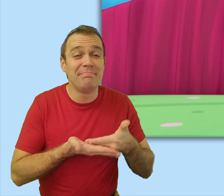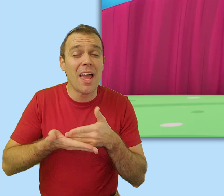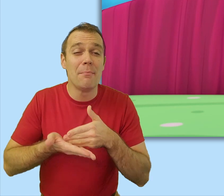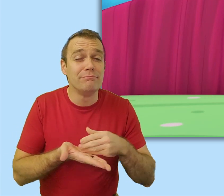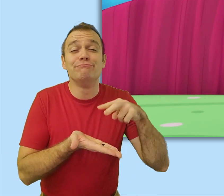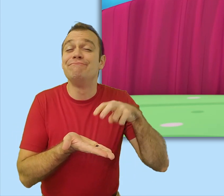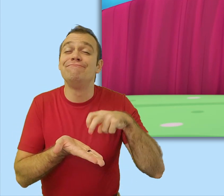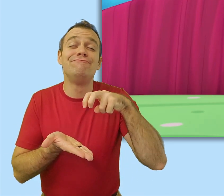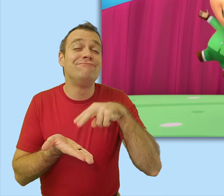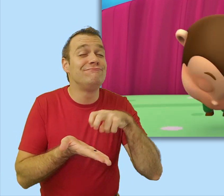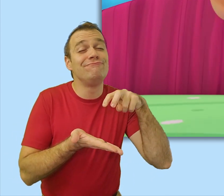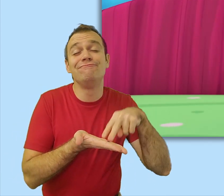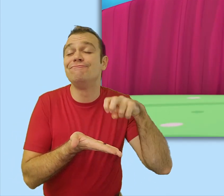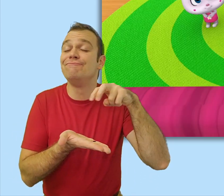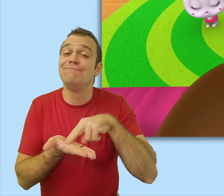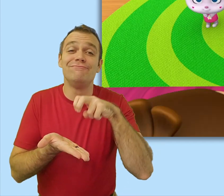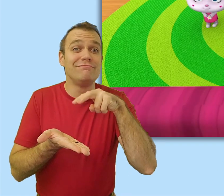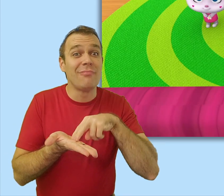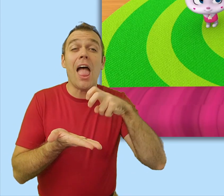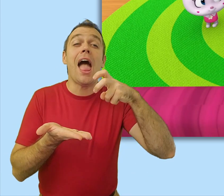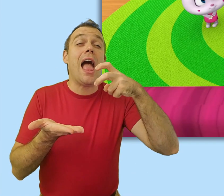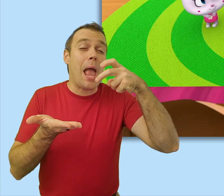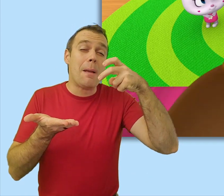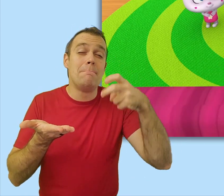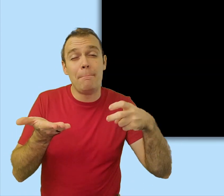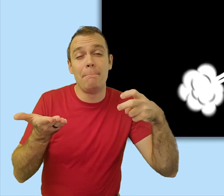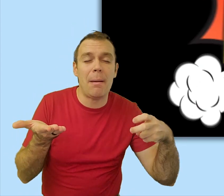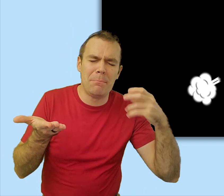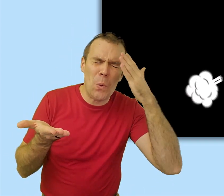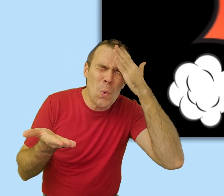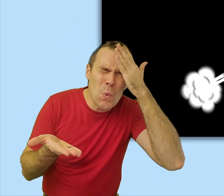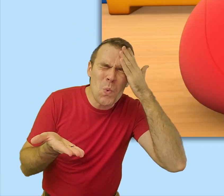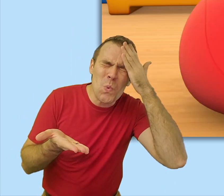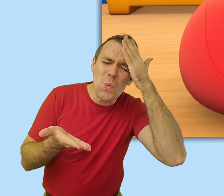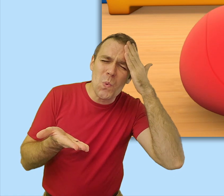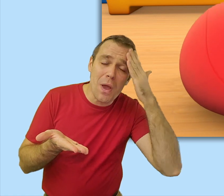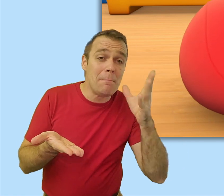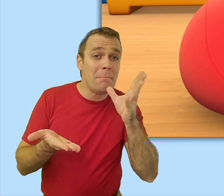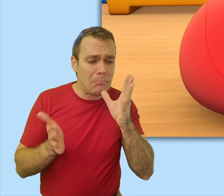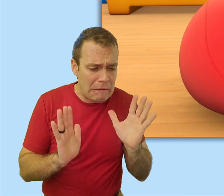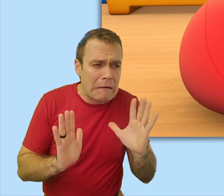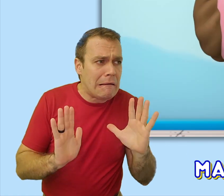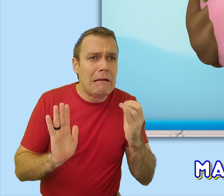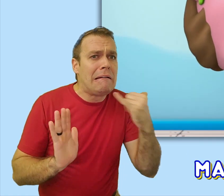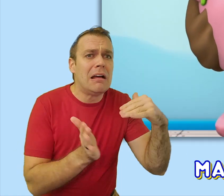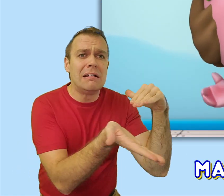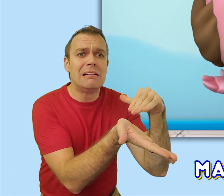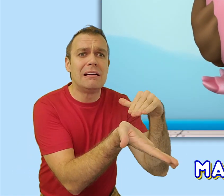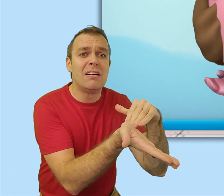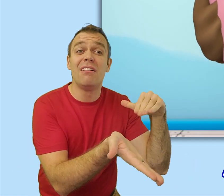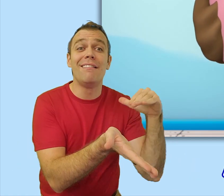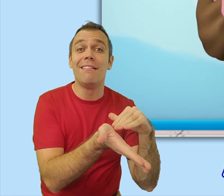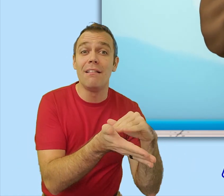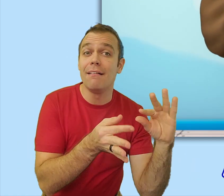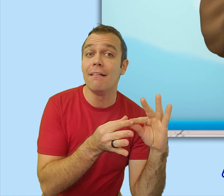One little baby jumping on the bed. He fell off and bumped his head. Mama called